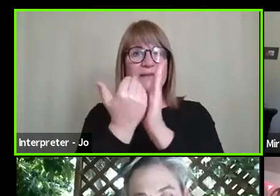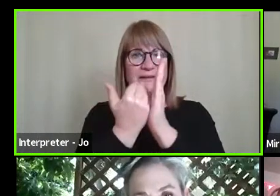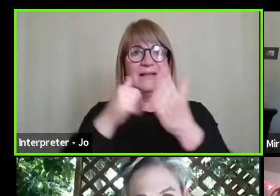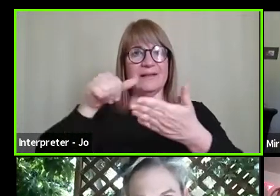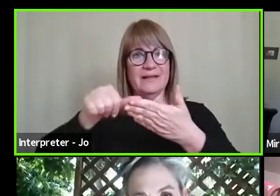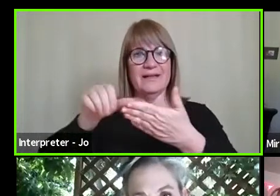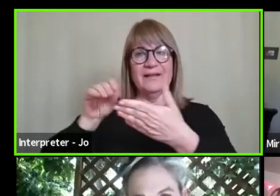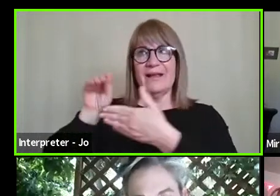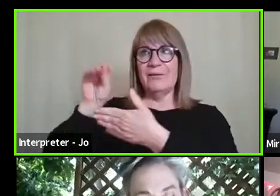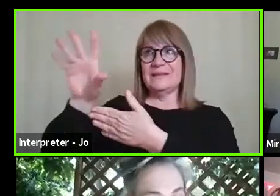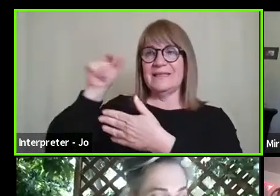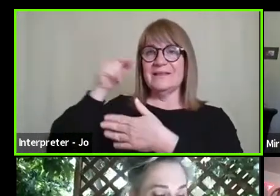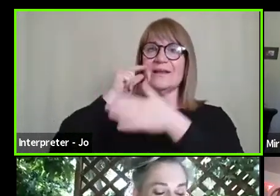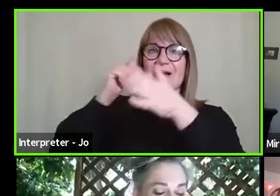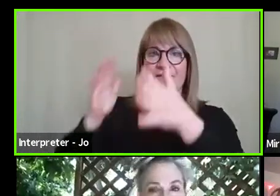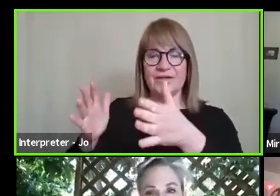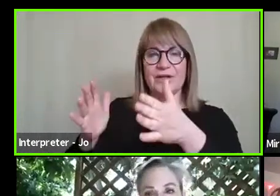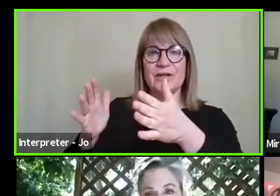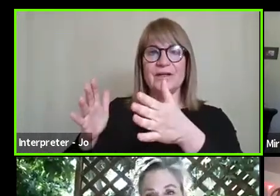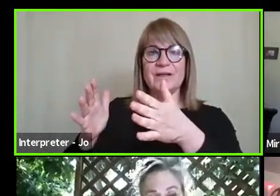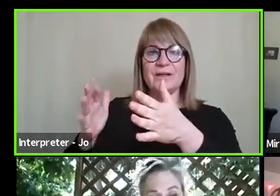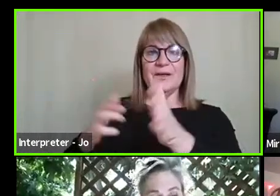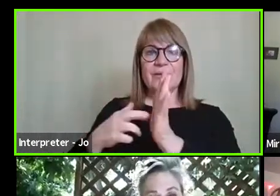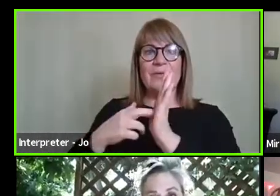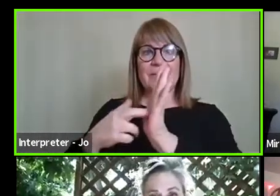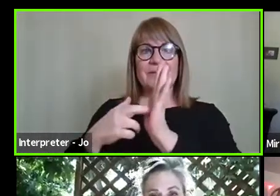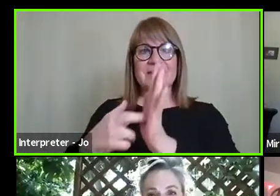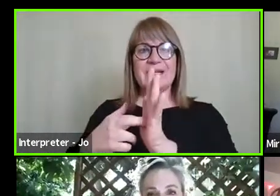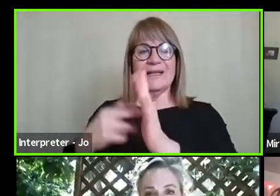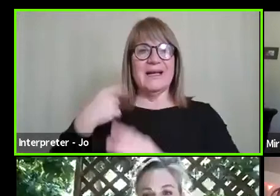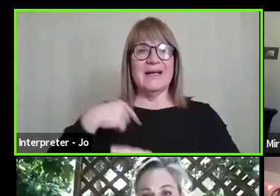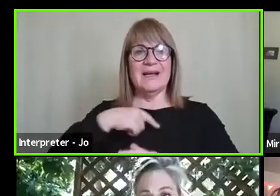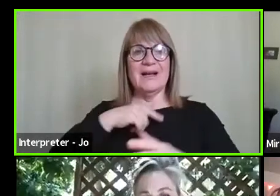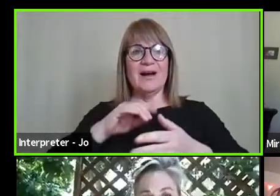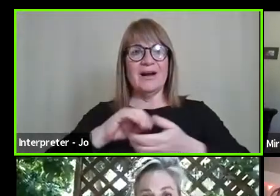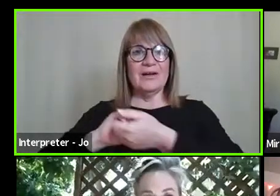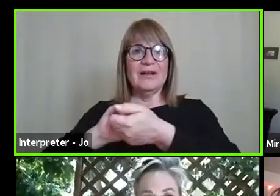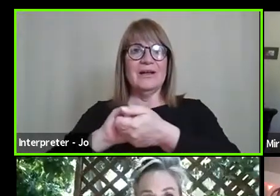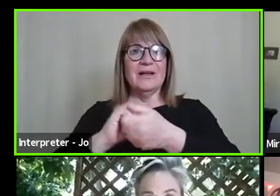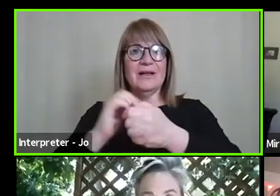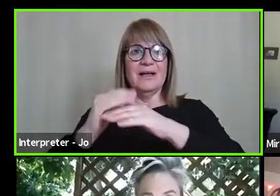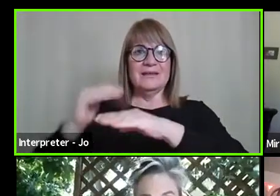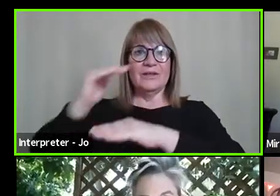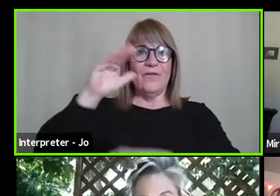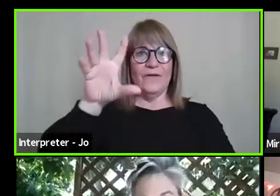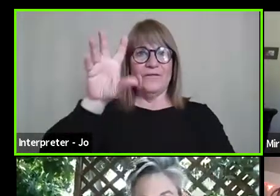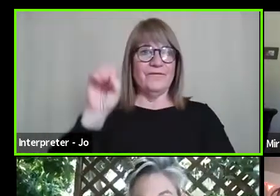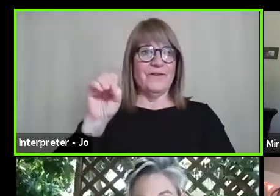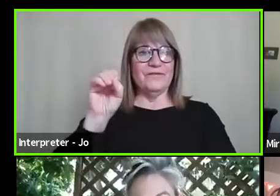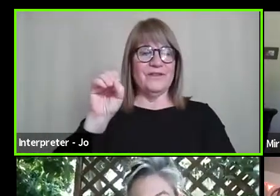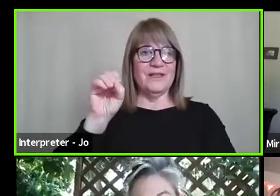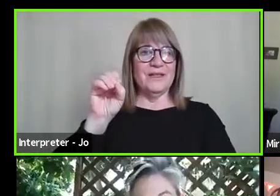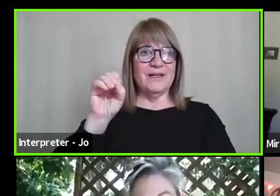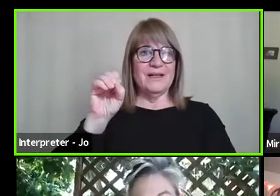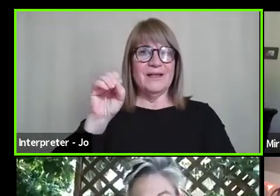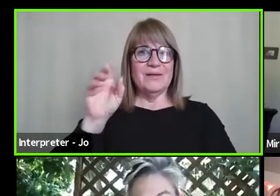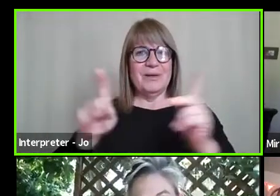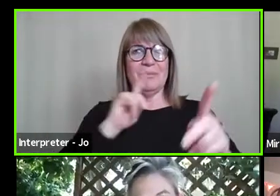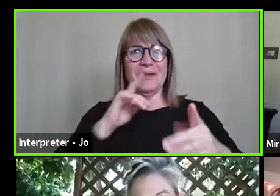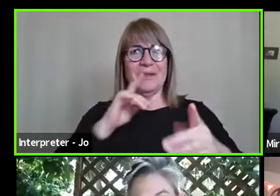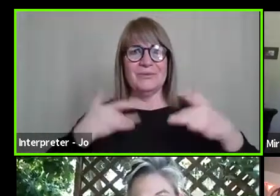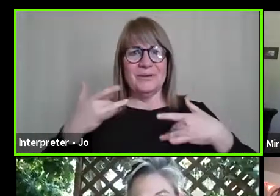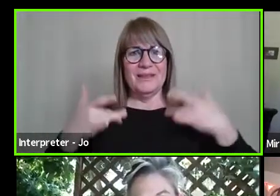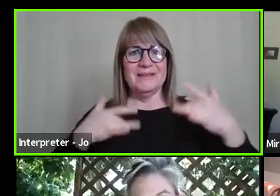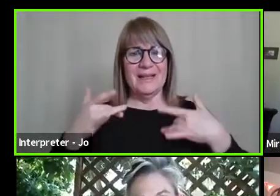was sent to the governor on behalf of our broad coalition and it's over 50 um which is really exciting and again